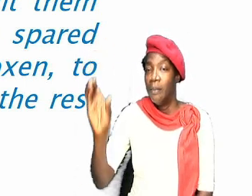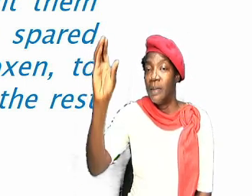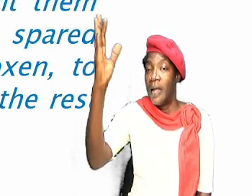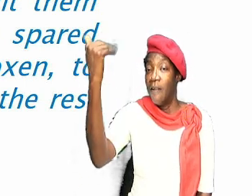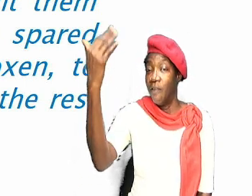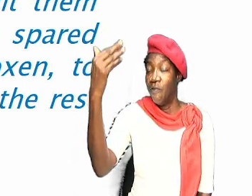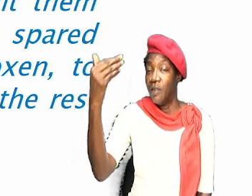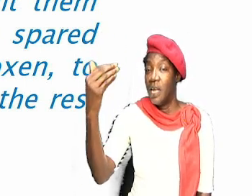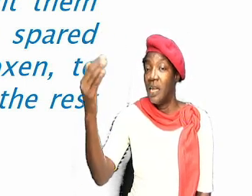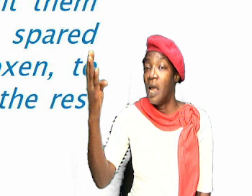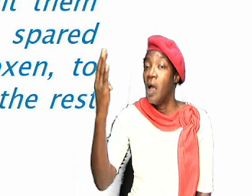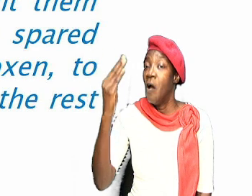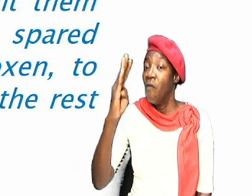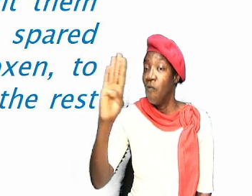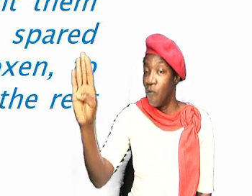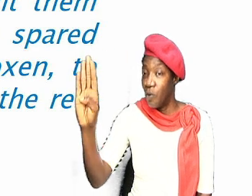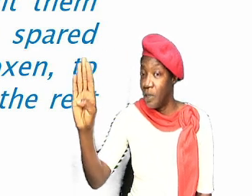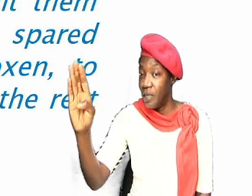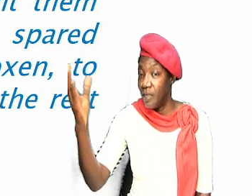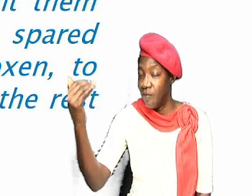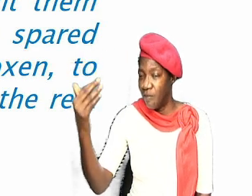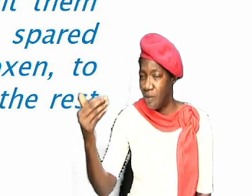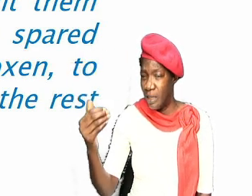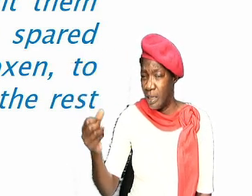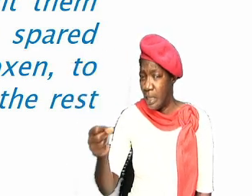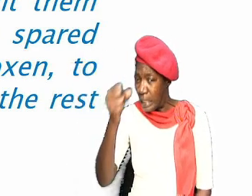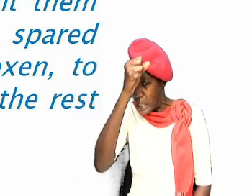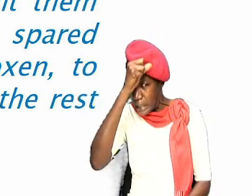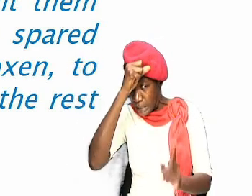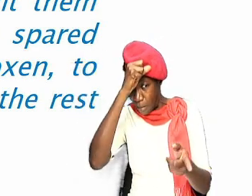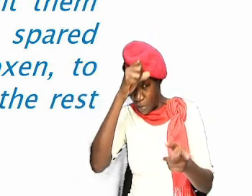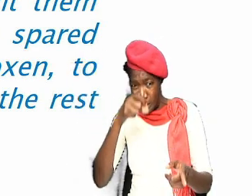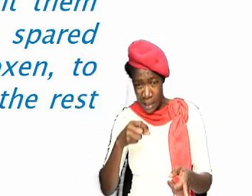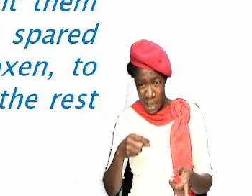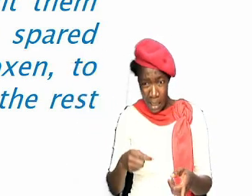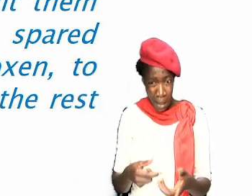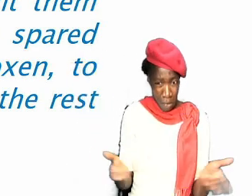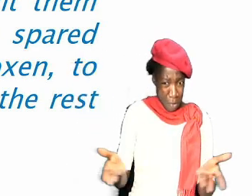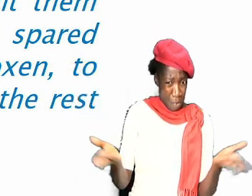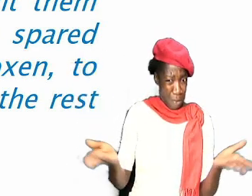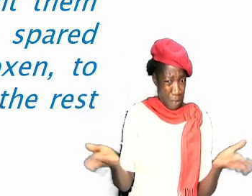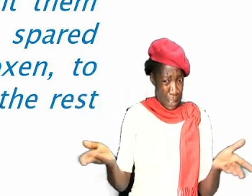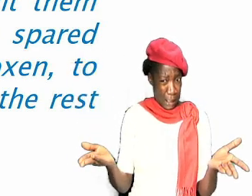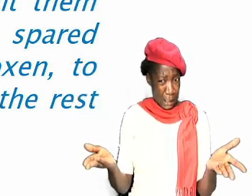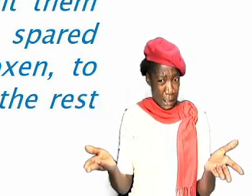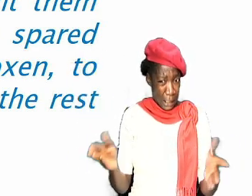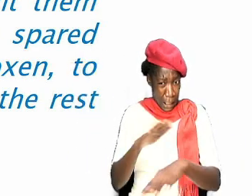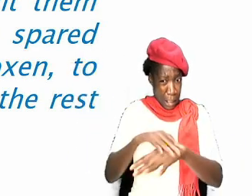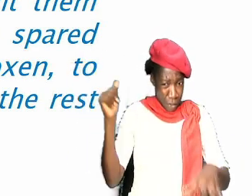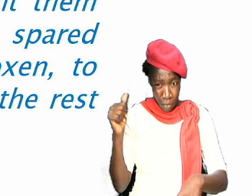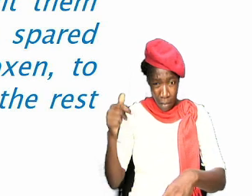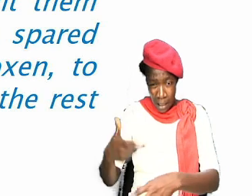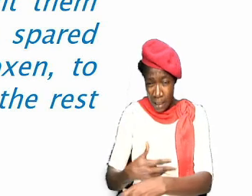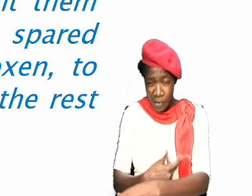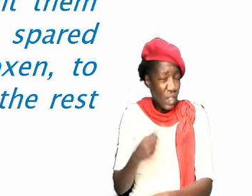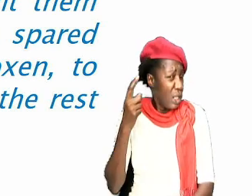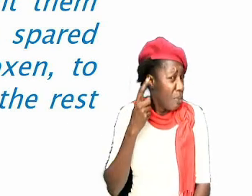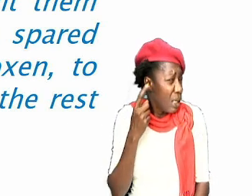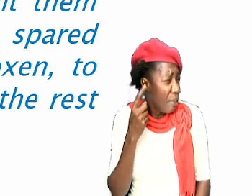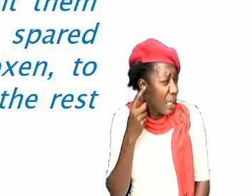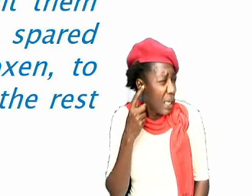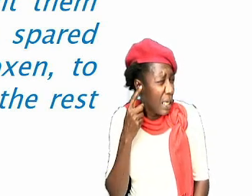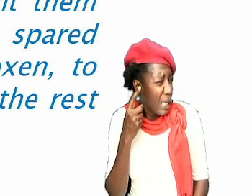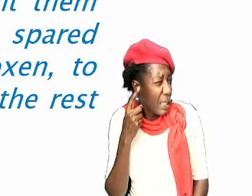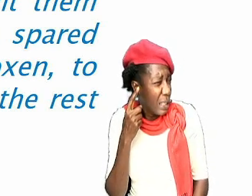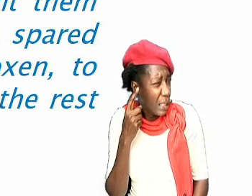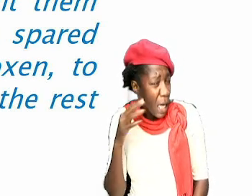14 to 15. And Samuel said, what meaneth then this bleating of the sheep in mine ears, and the lowing of the